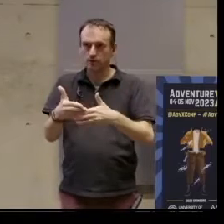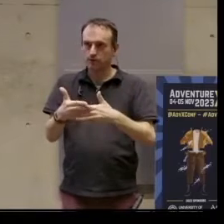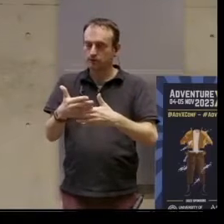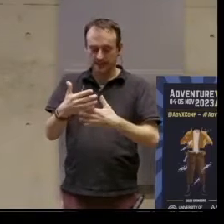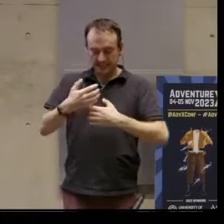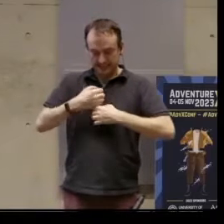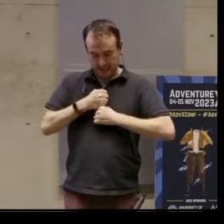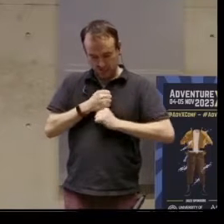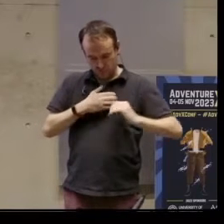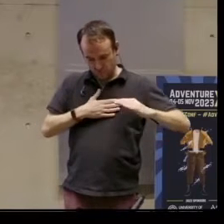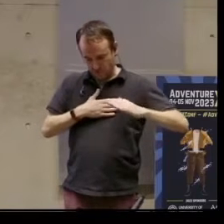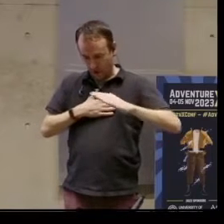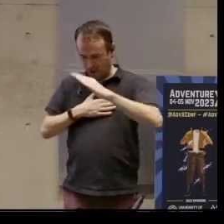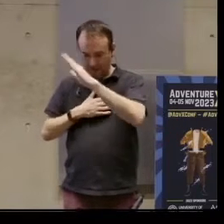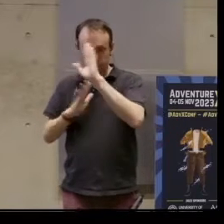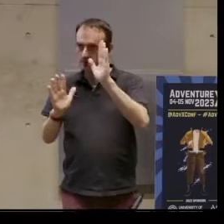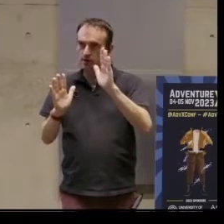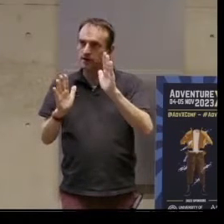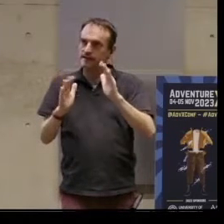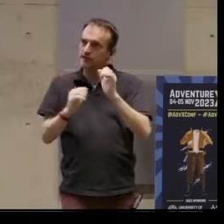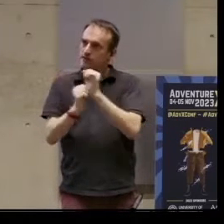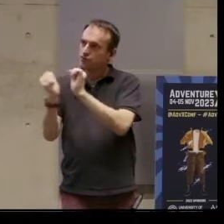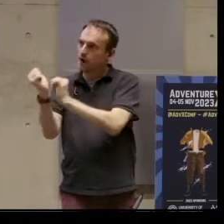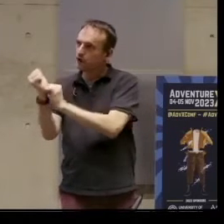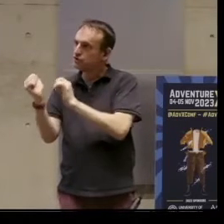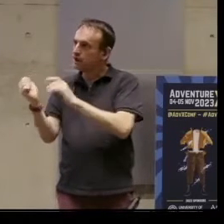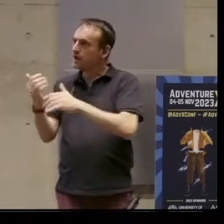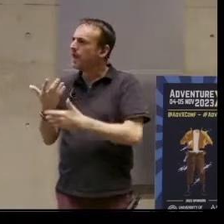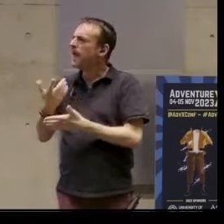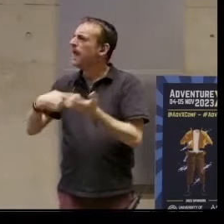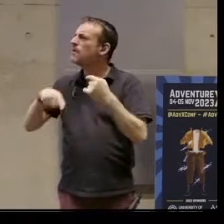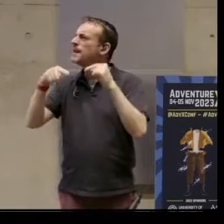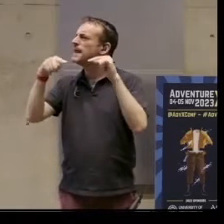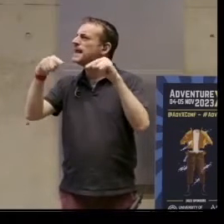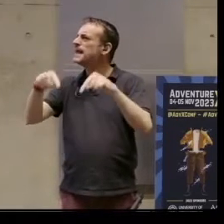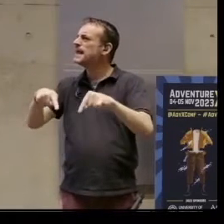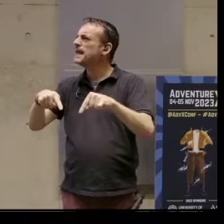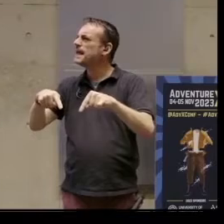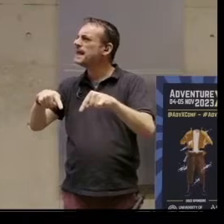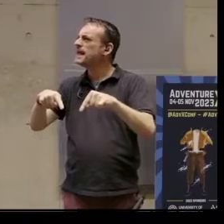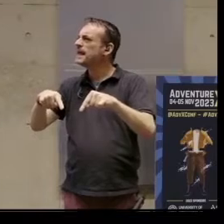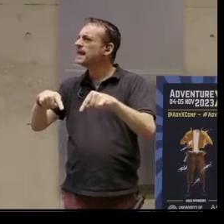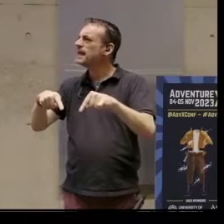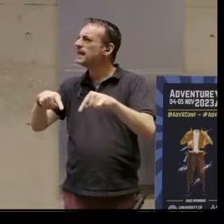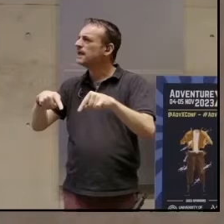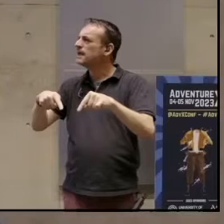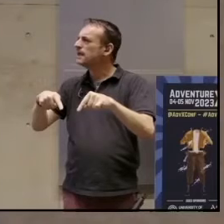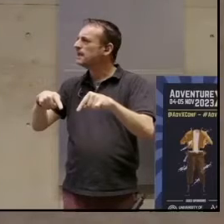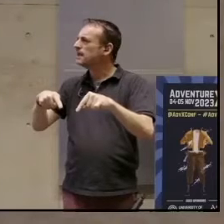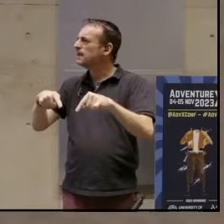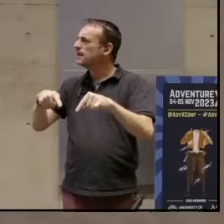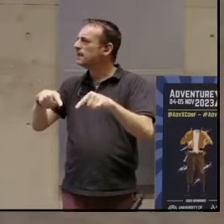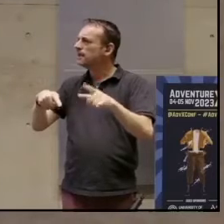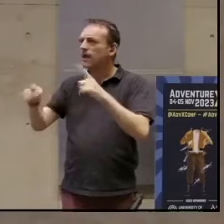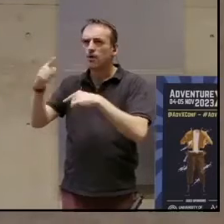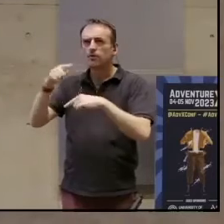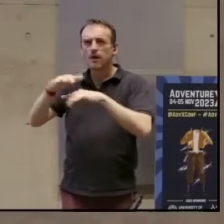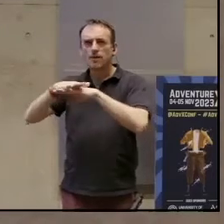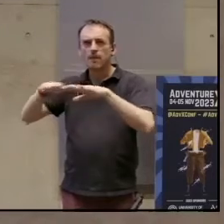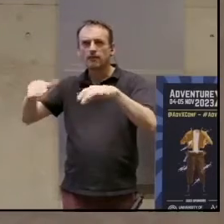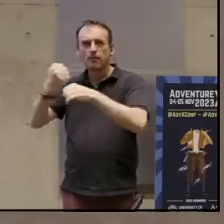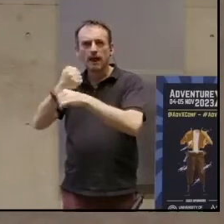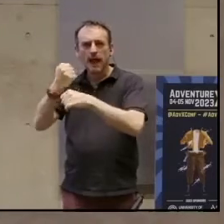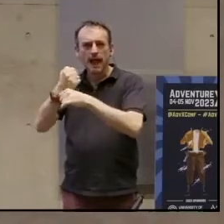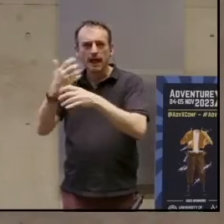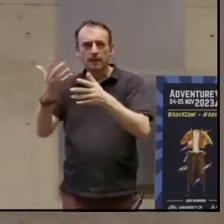That's it. That's your structure. Anybody in here, since I know there's somebody in here also works in platform games? Really?